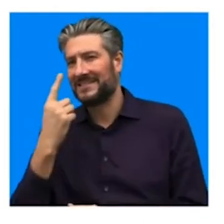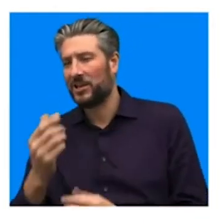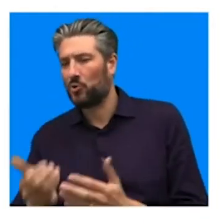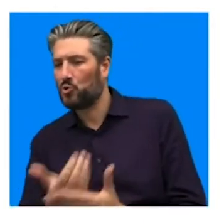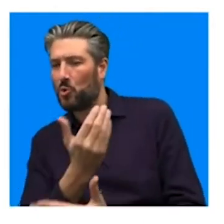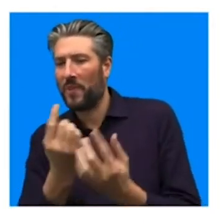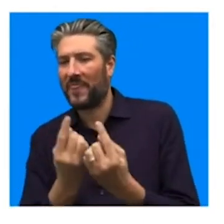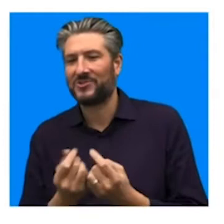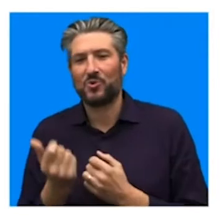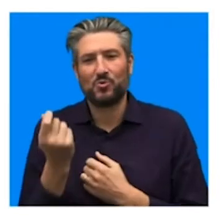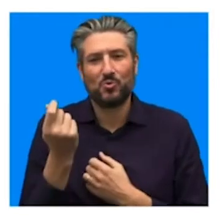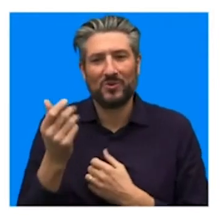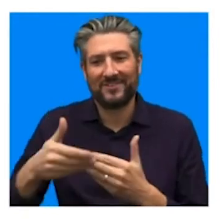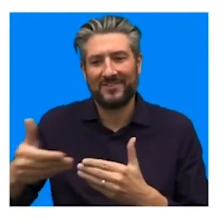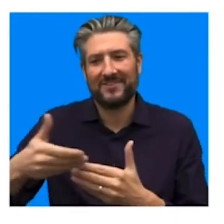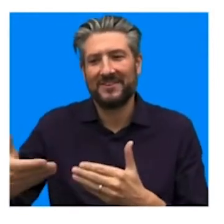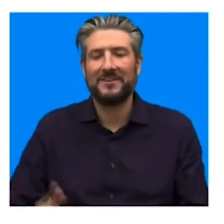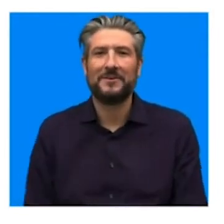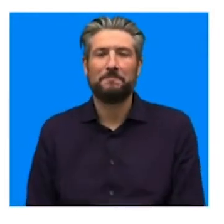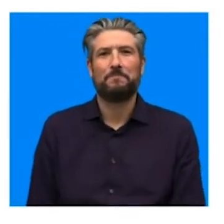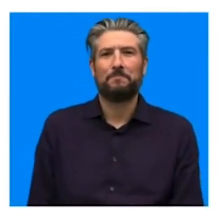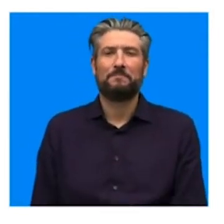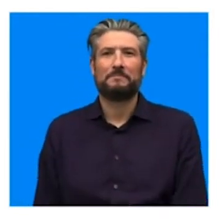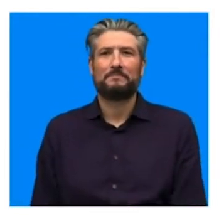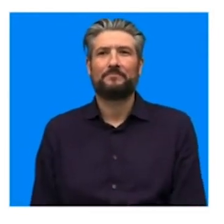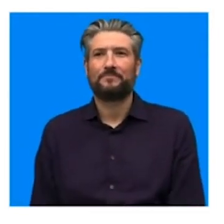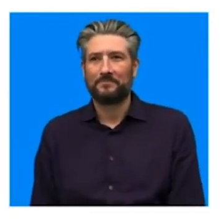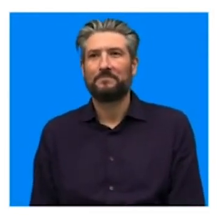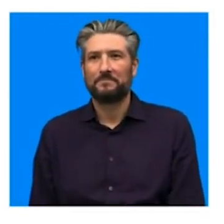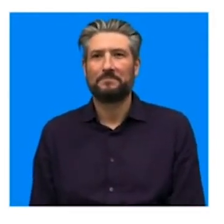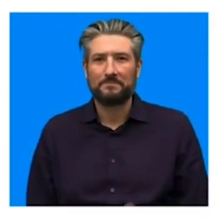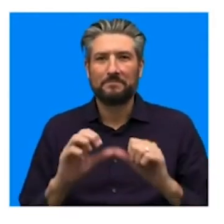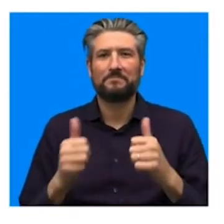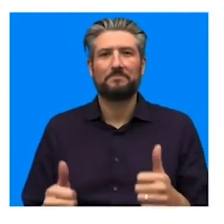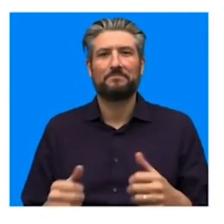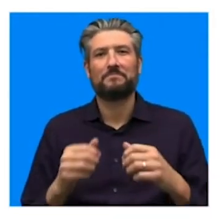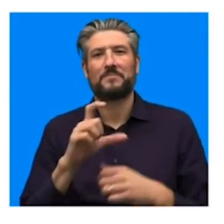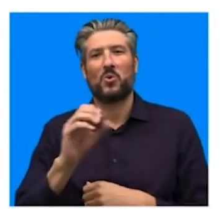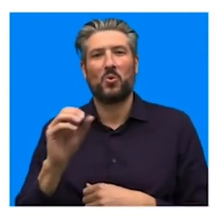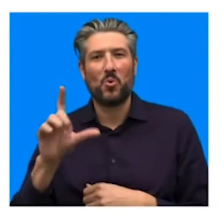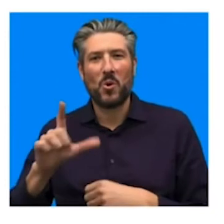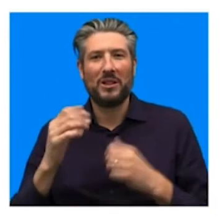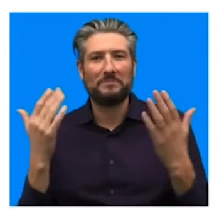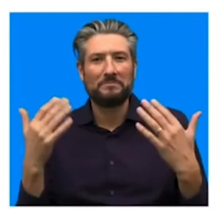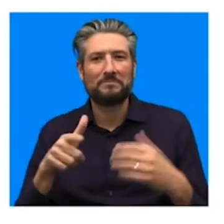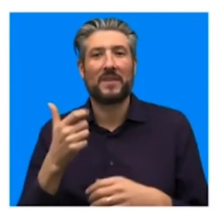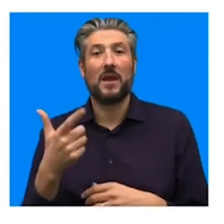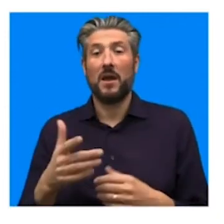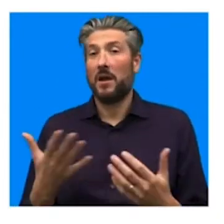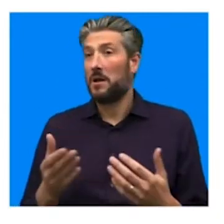the future. Very cool. Very cool. Anybody else? Service and